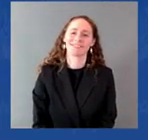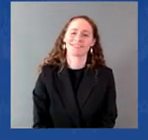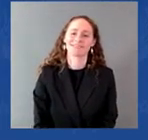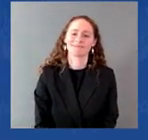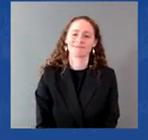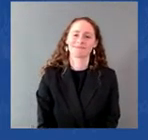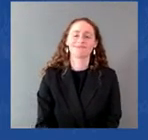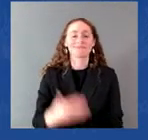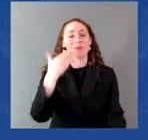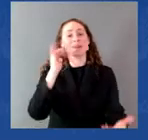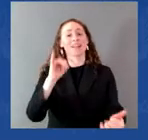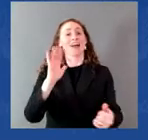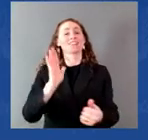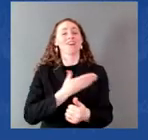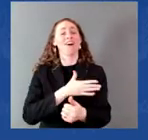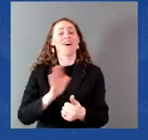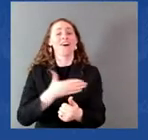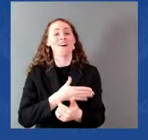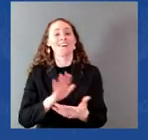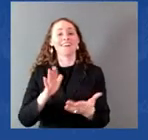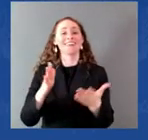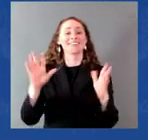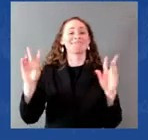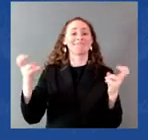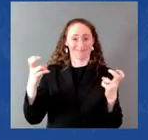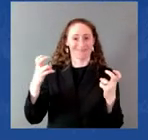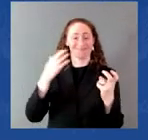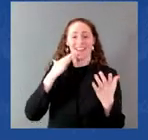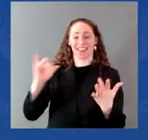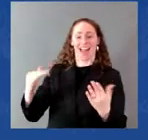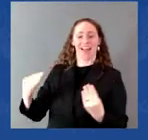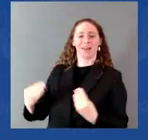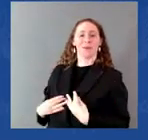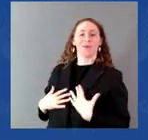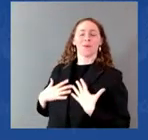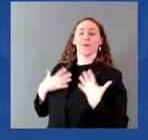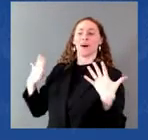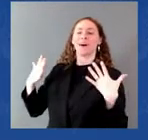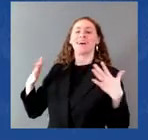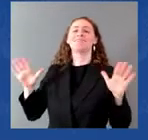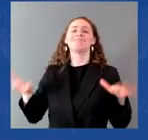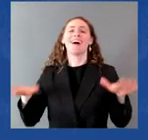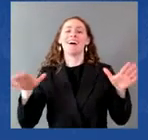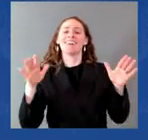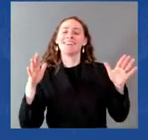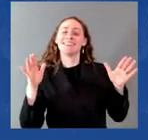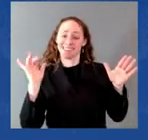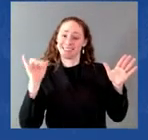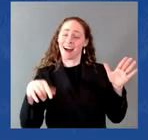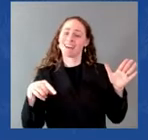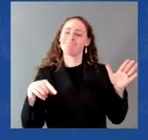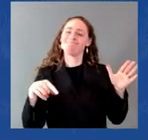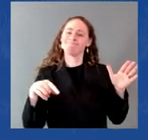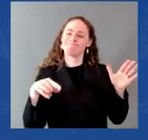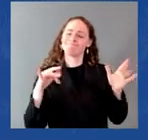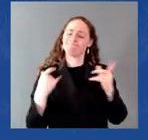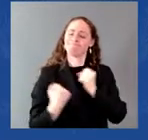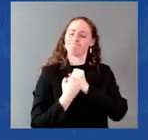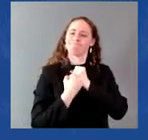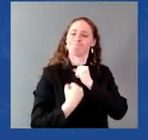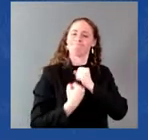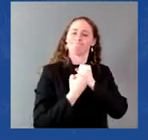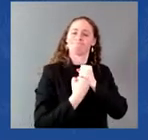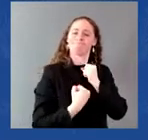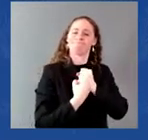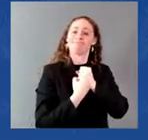So like I said, I'm going to show you my cell phone in a minute. And congratulations to the divine